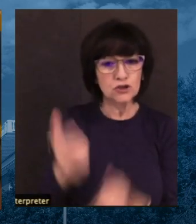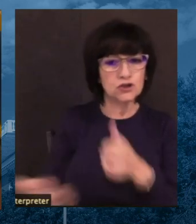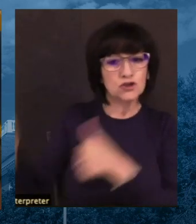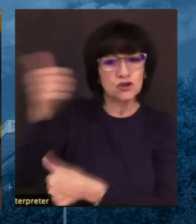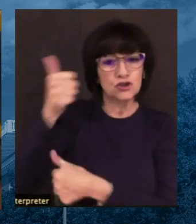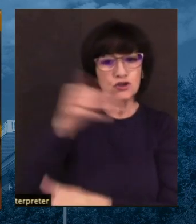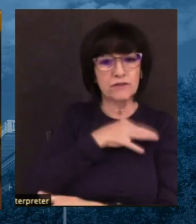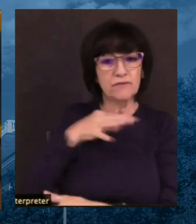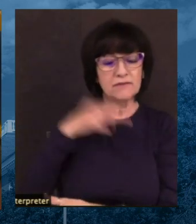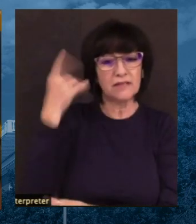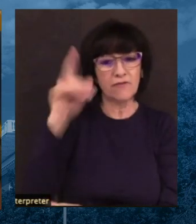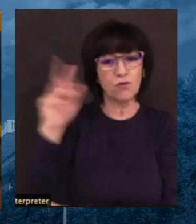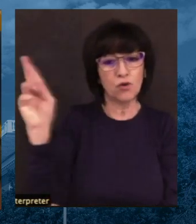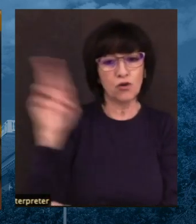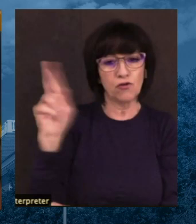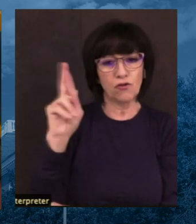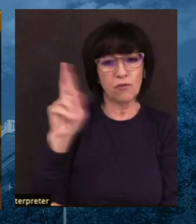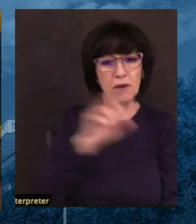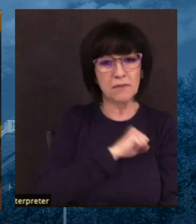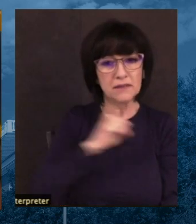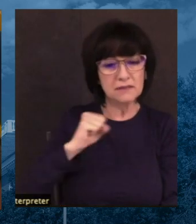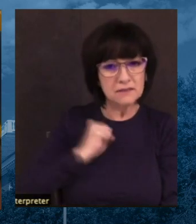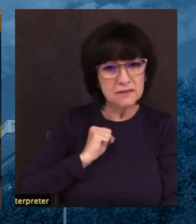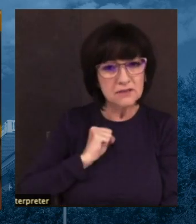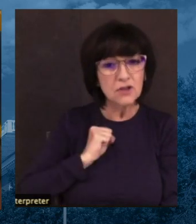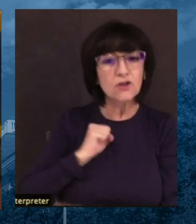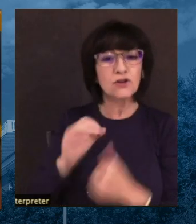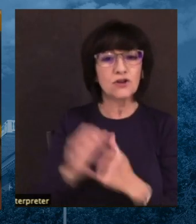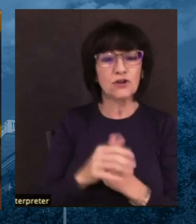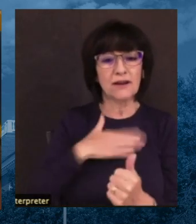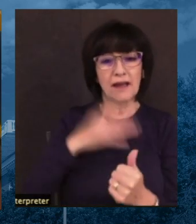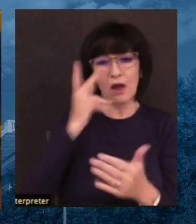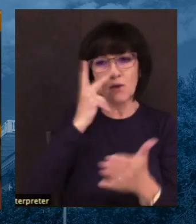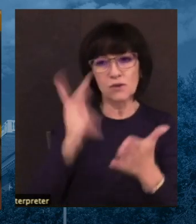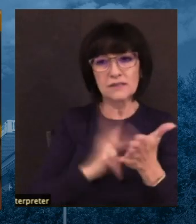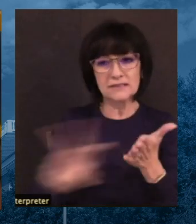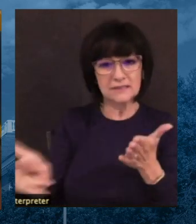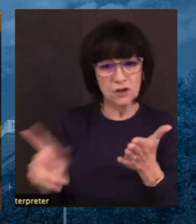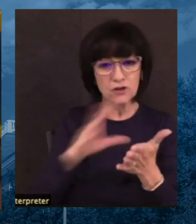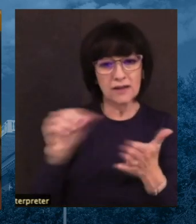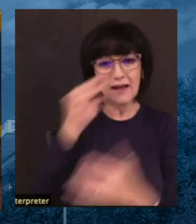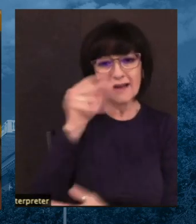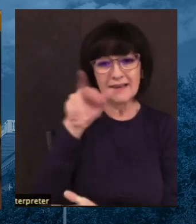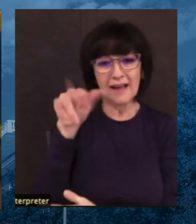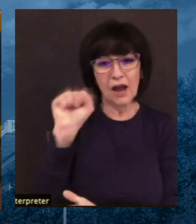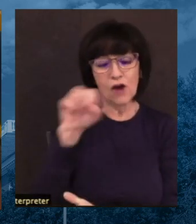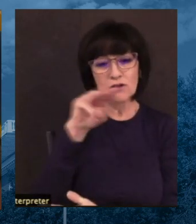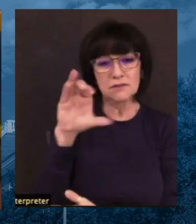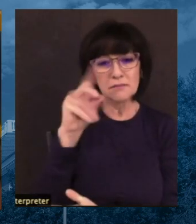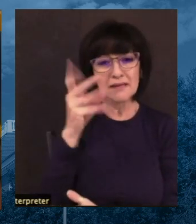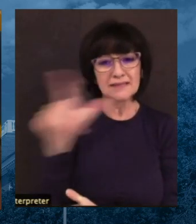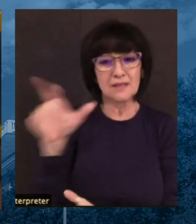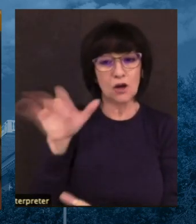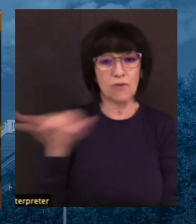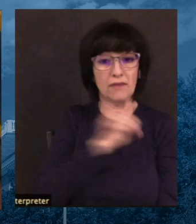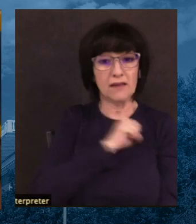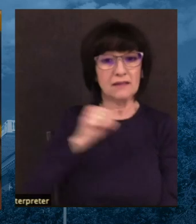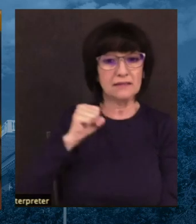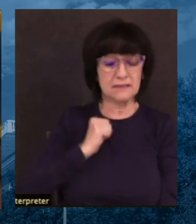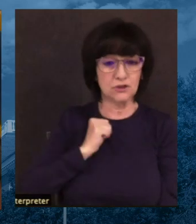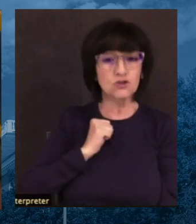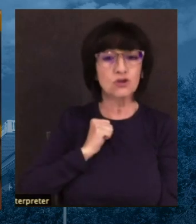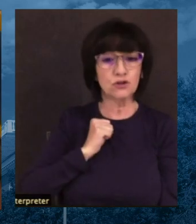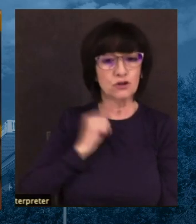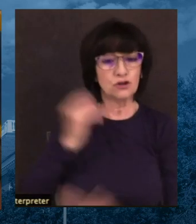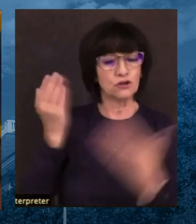Senators, Joy Bauer, our Secretary of the Senate, and then, of course, Harris McDowell, the Senator, served 44 years.